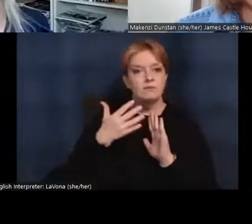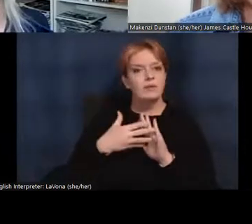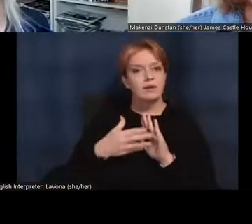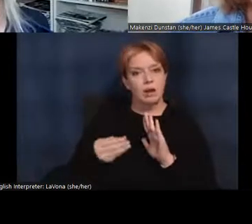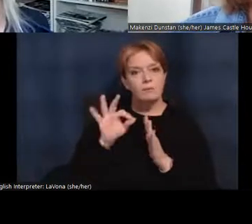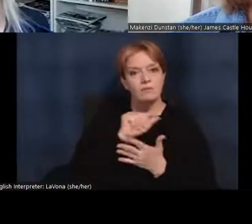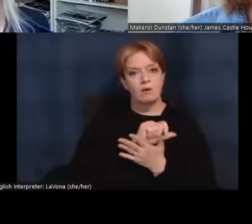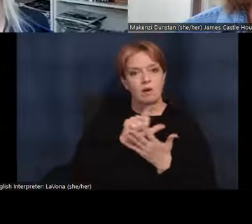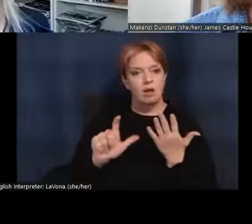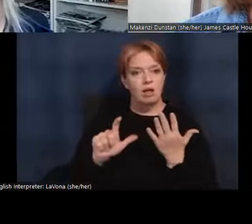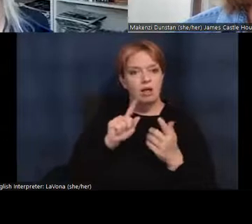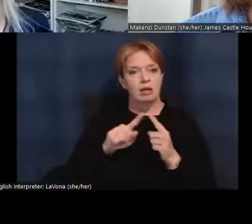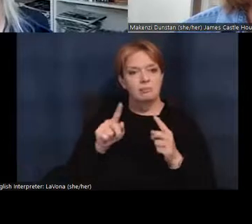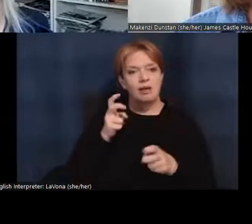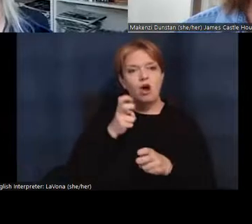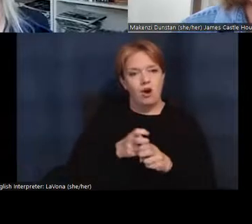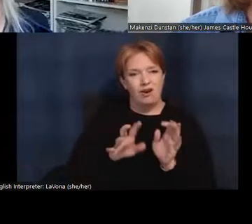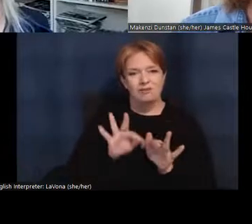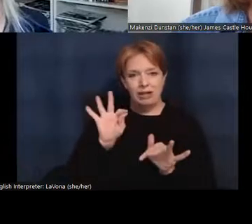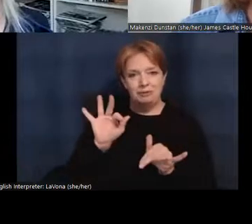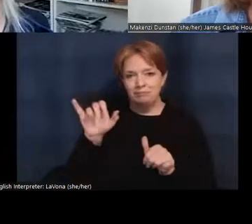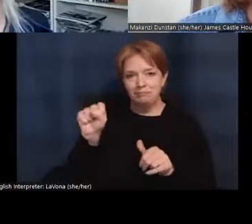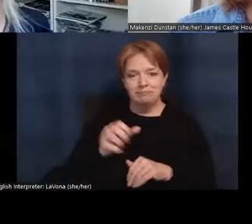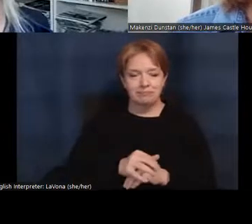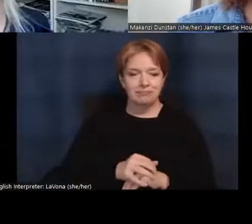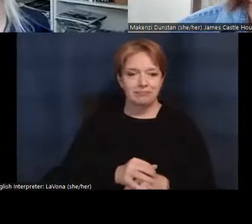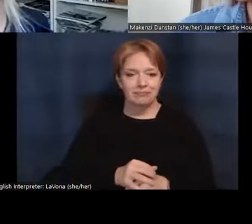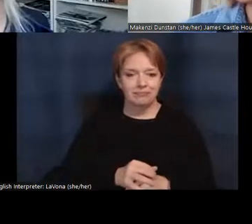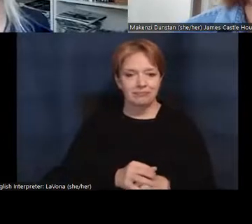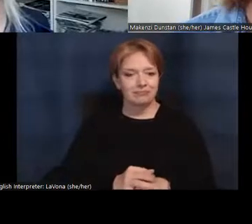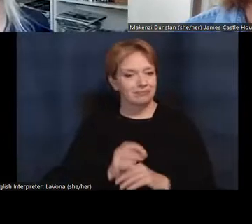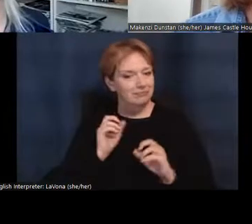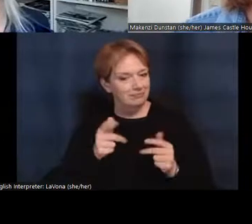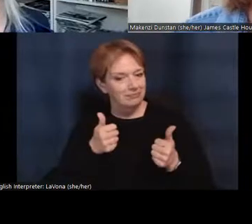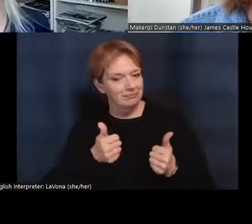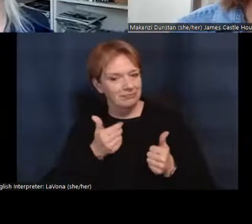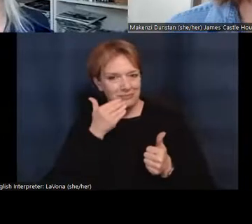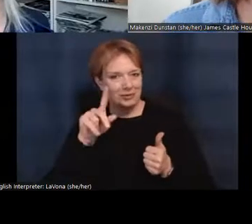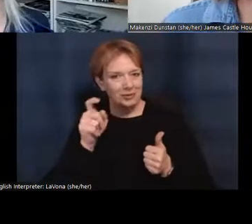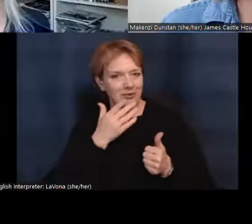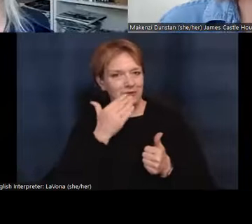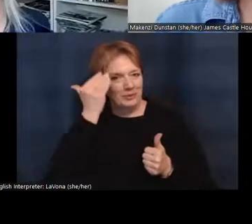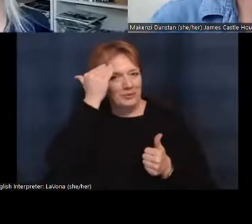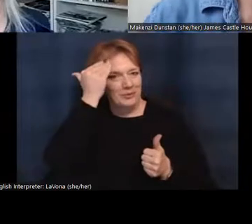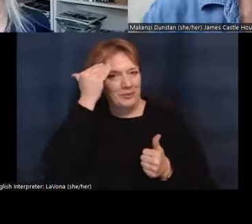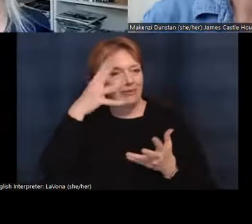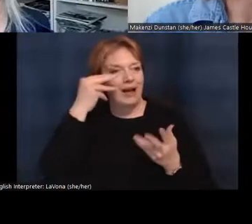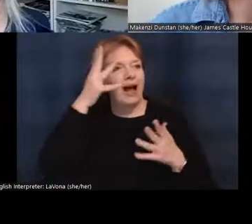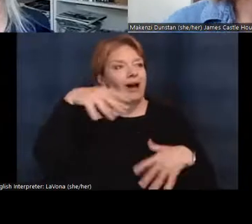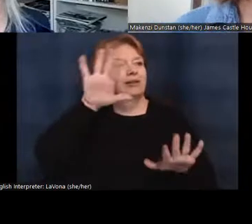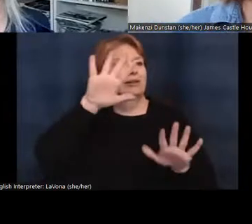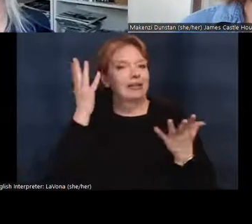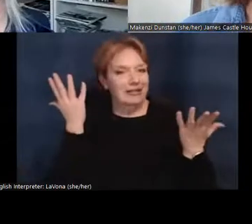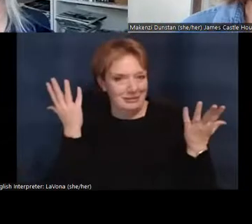all of them, but they're very hard to find. Gotcha. Great. Well, great question. Good to know that they're out there somewhere perhaps,